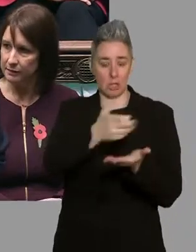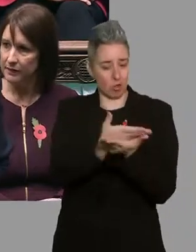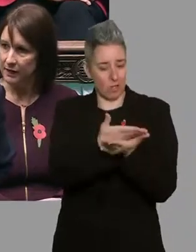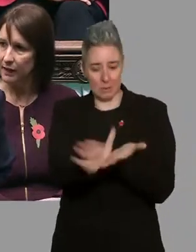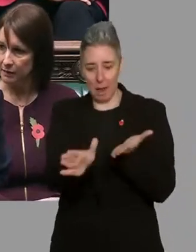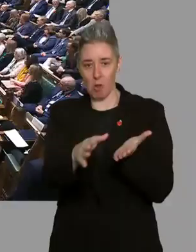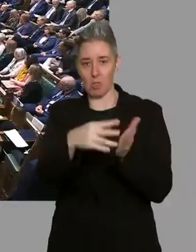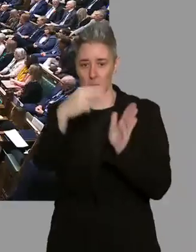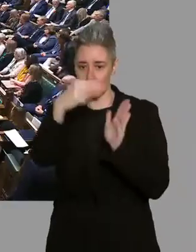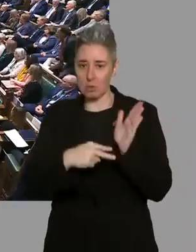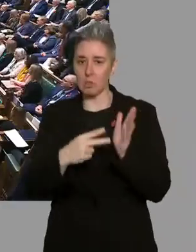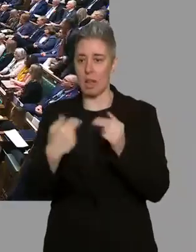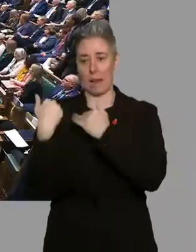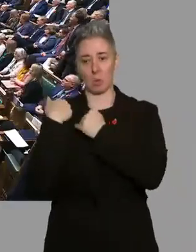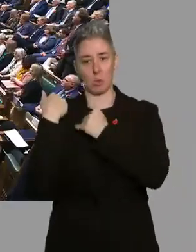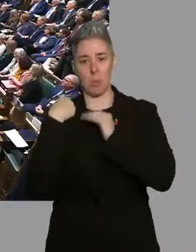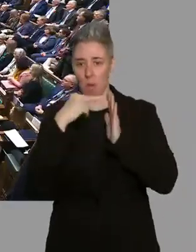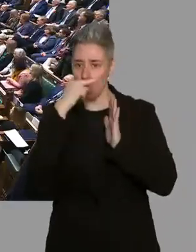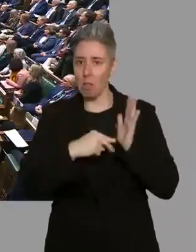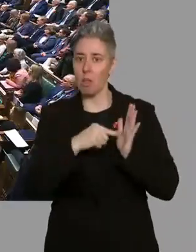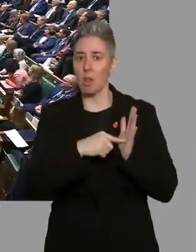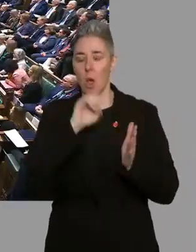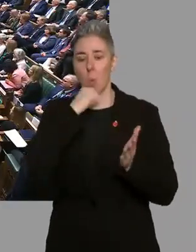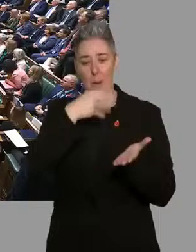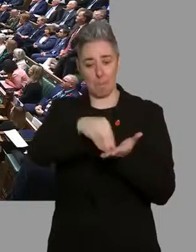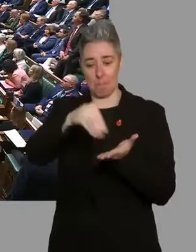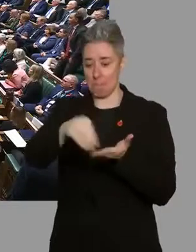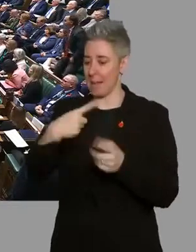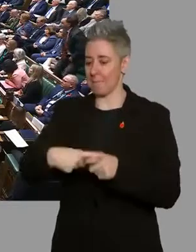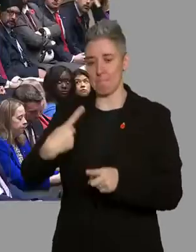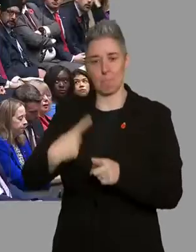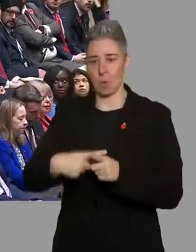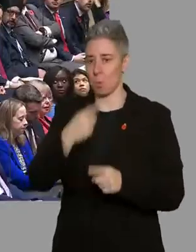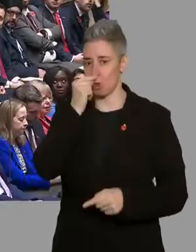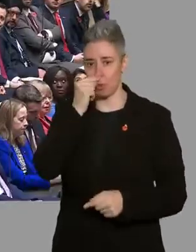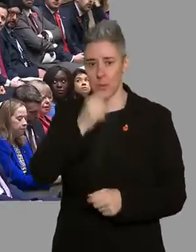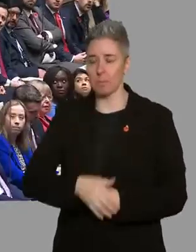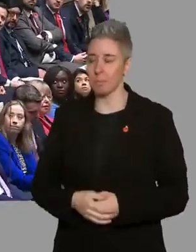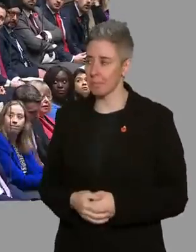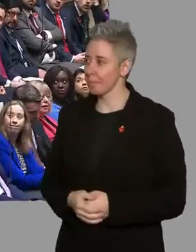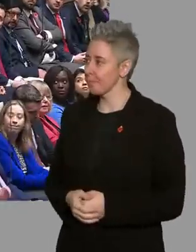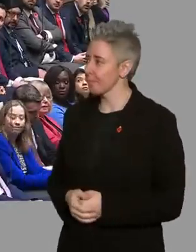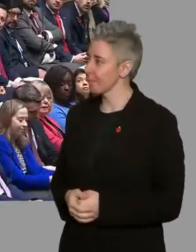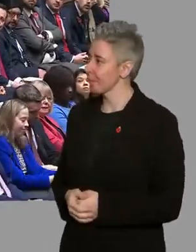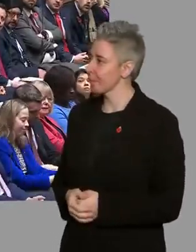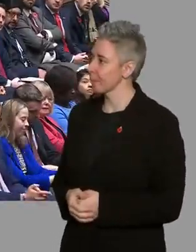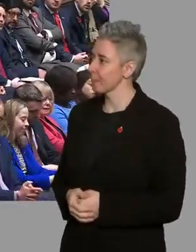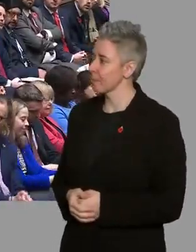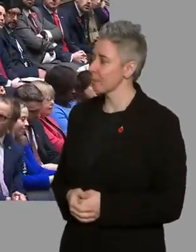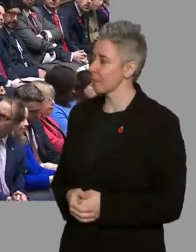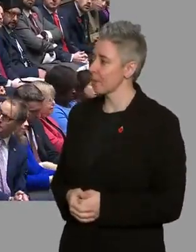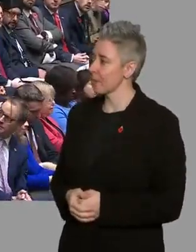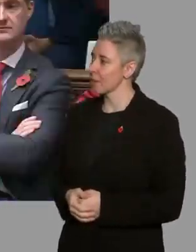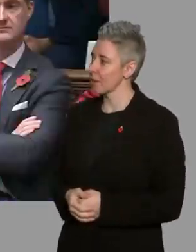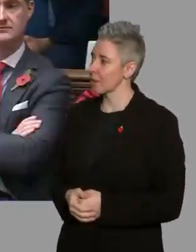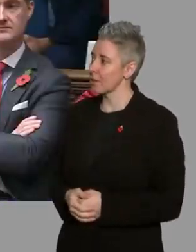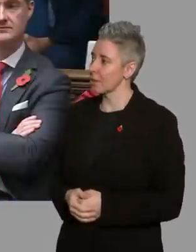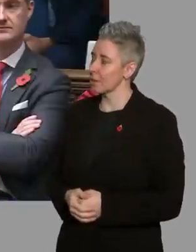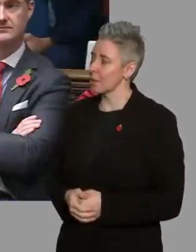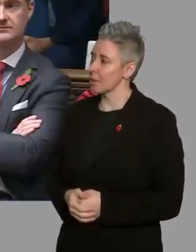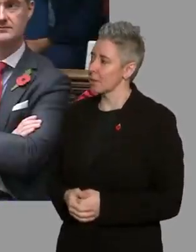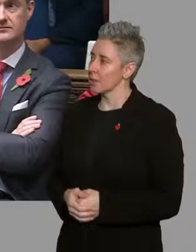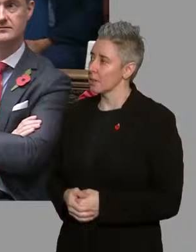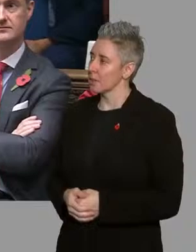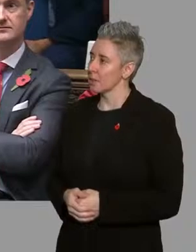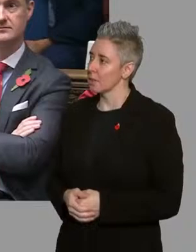as soon as we can. Torkel Crichton. Speaker, may I quickly echo the Prime Minister's sentiments to that